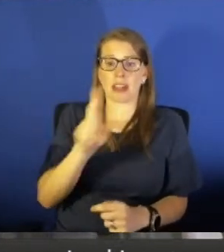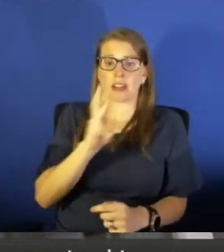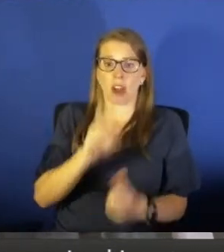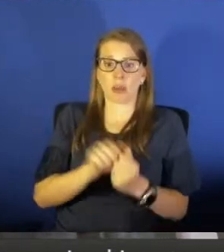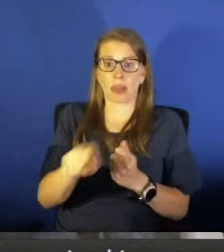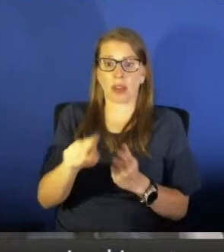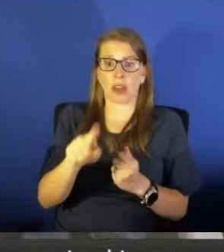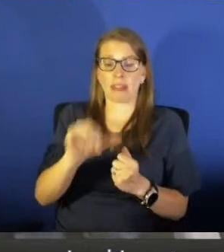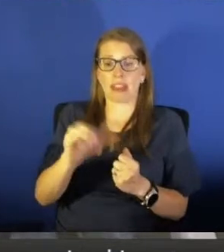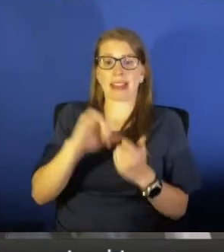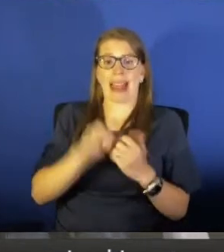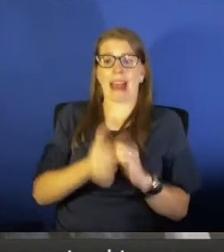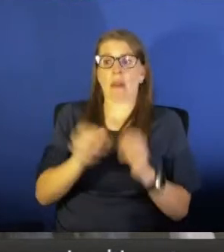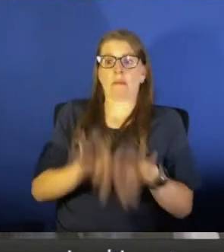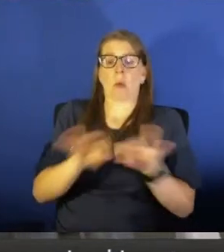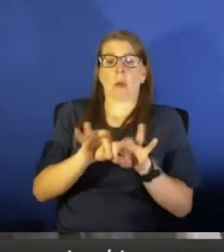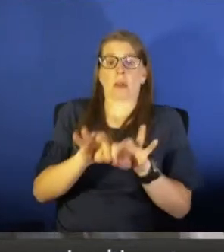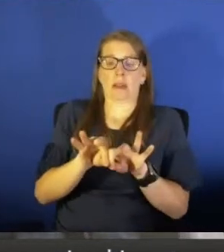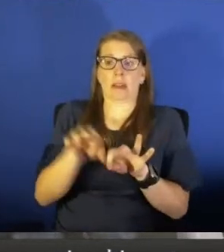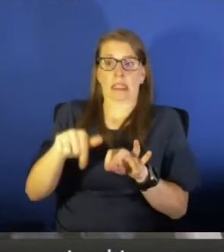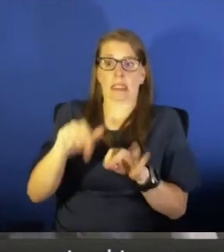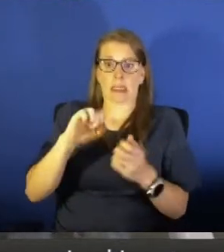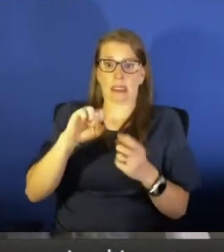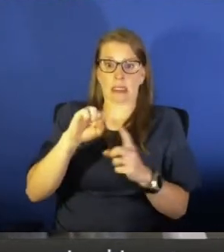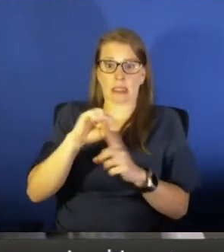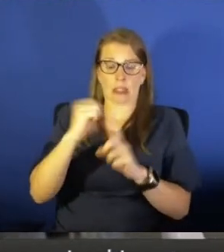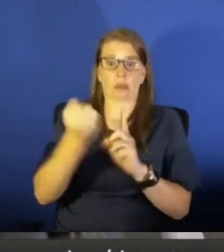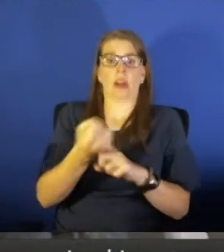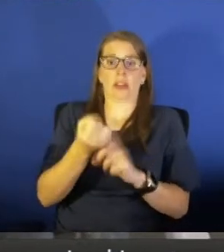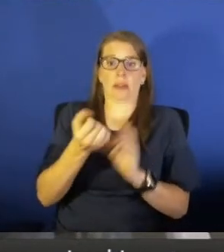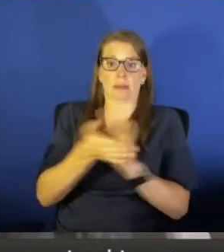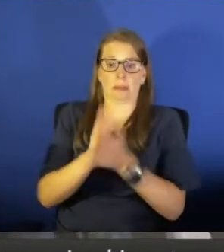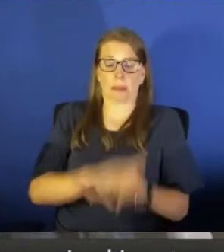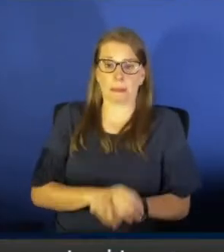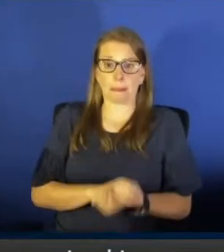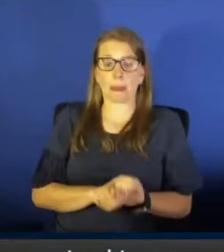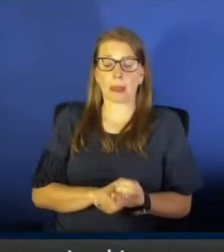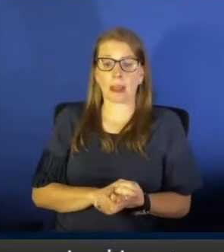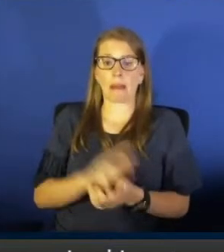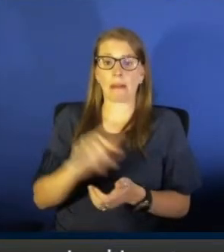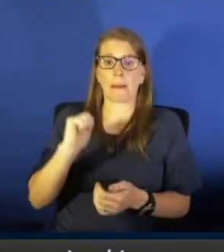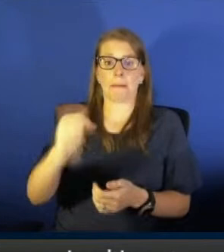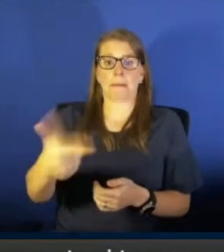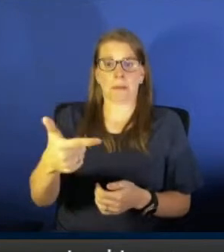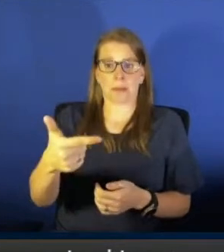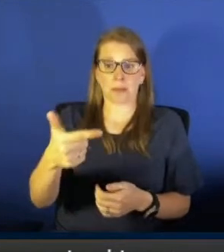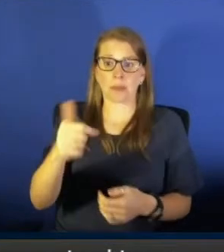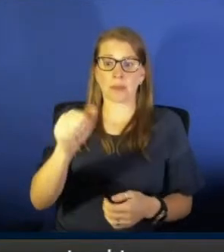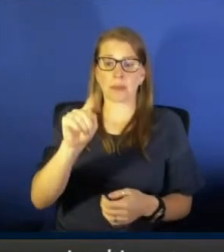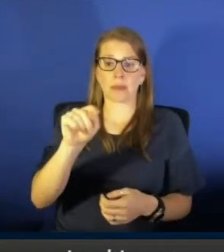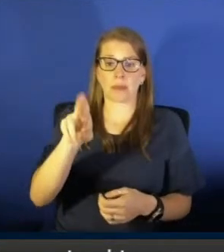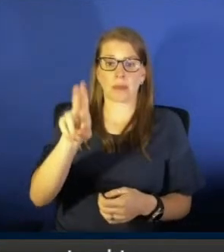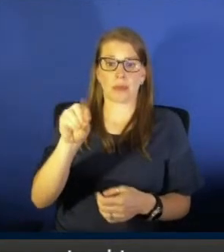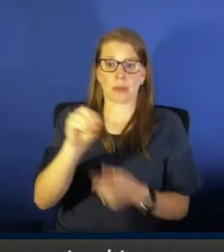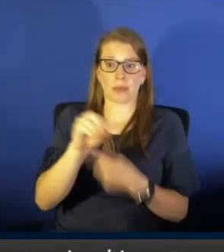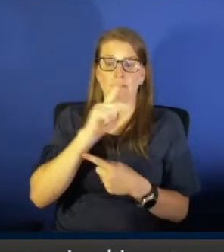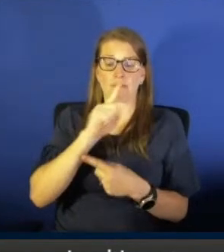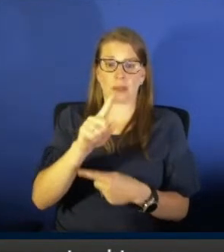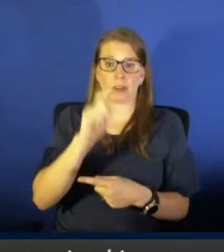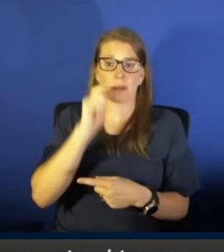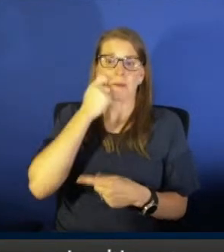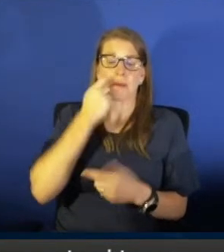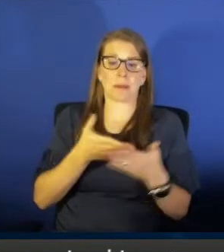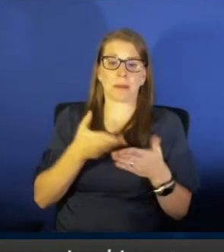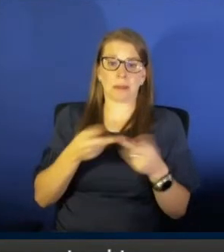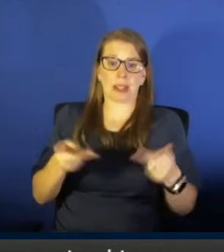it was. So we're going to talk more about that coming up in a little bit, but I'm going to send it back to you in the studio. This is a really cool place with some brilliant